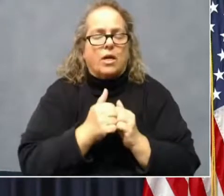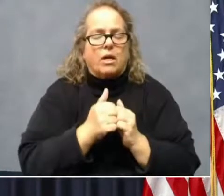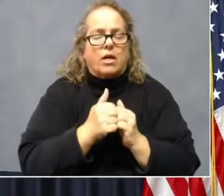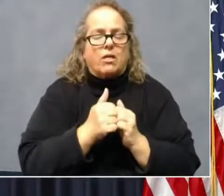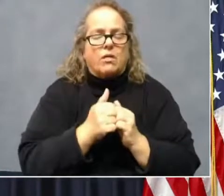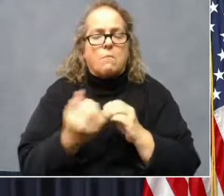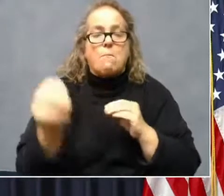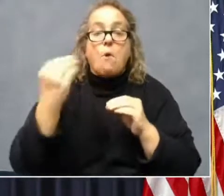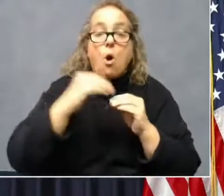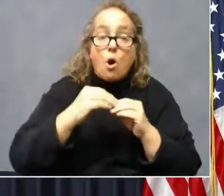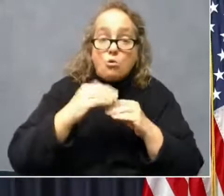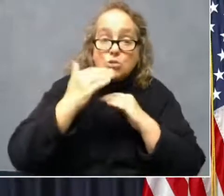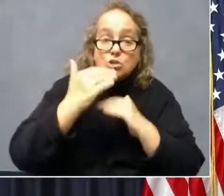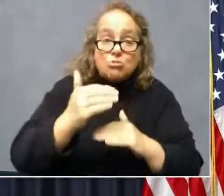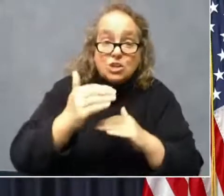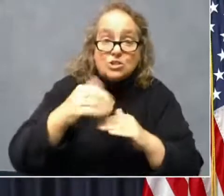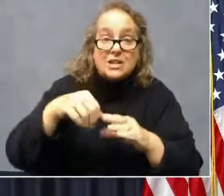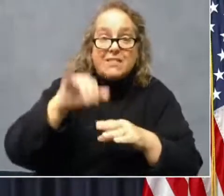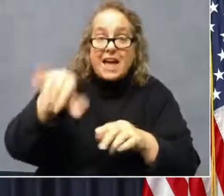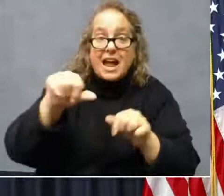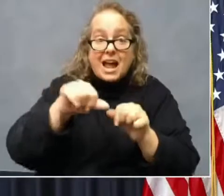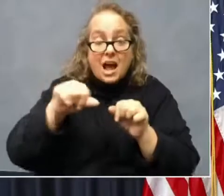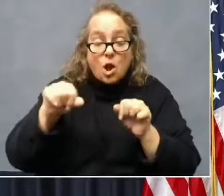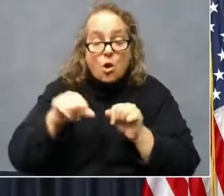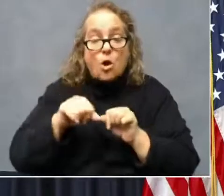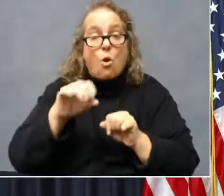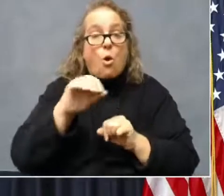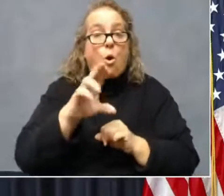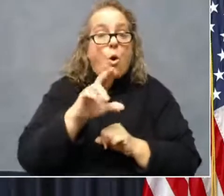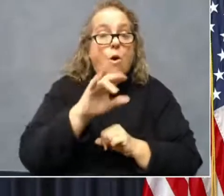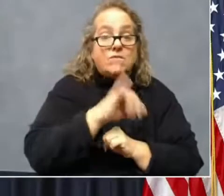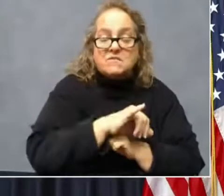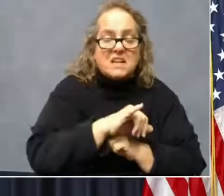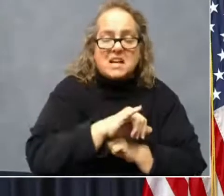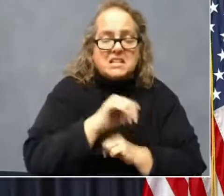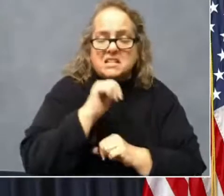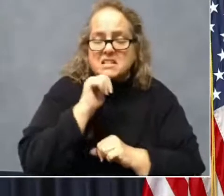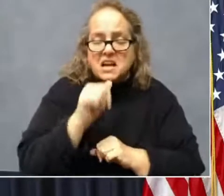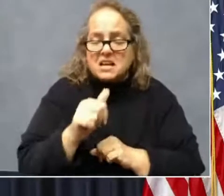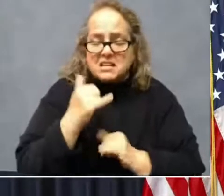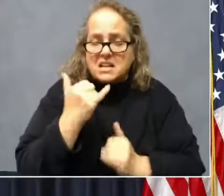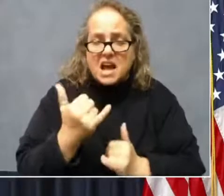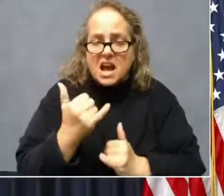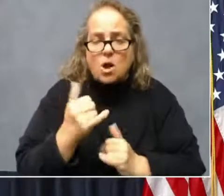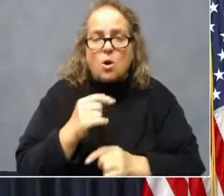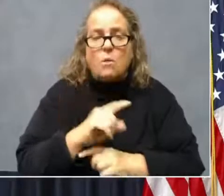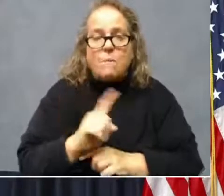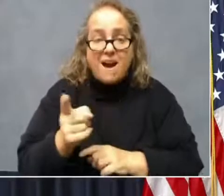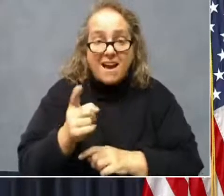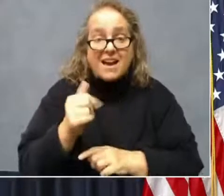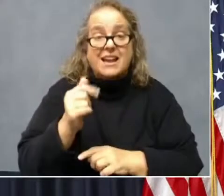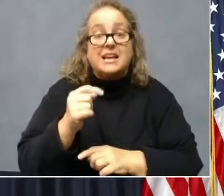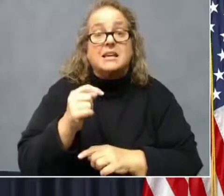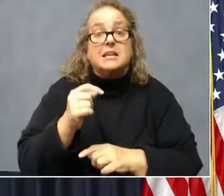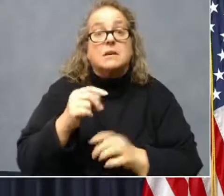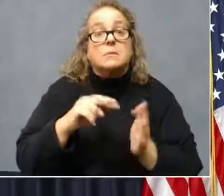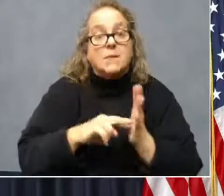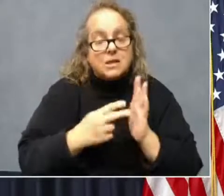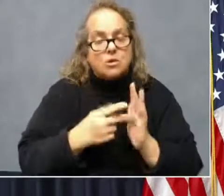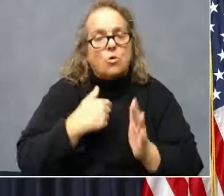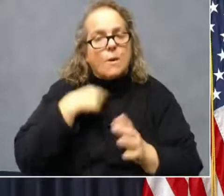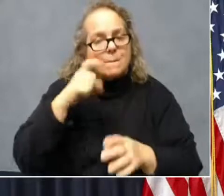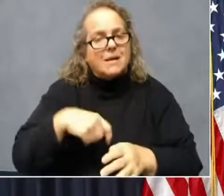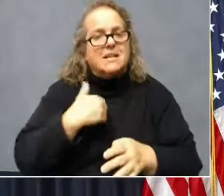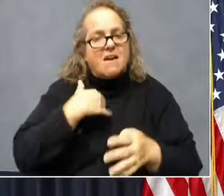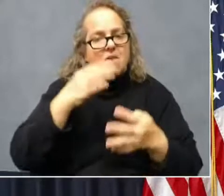restrictions and where they are this or where they are that. It does say that we need to make sure that we have options for those needing